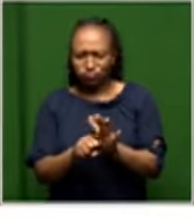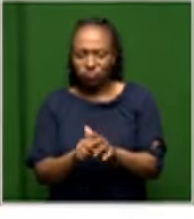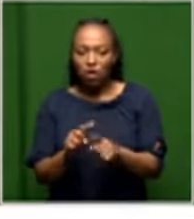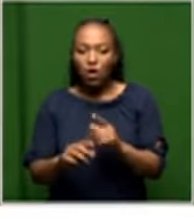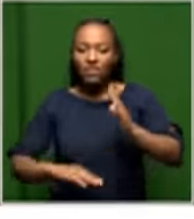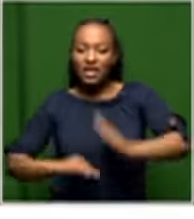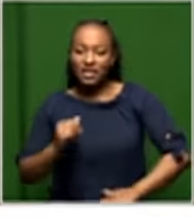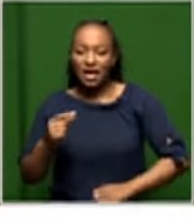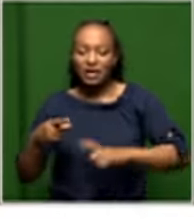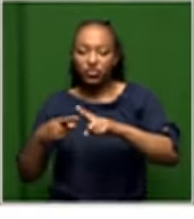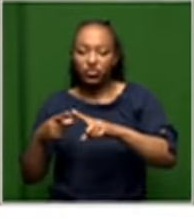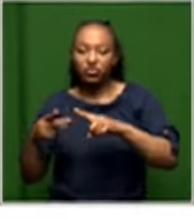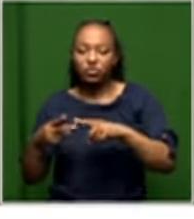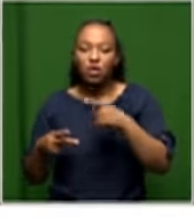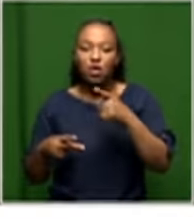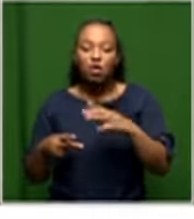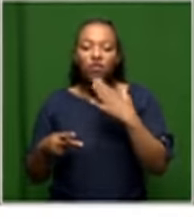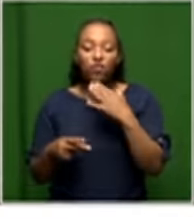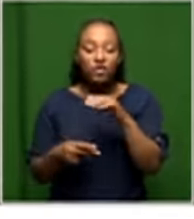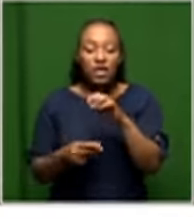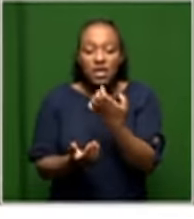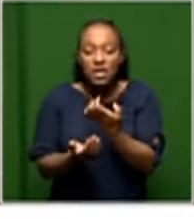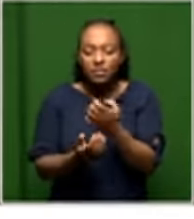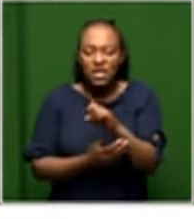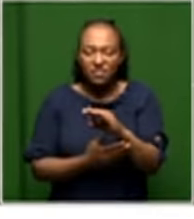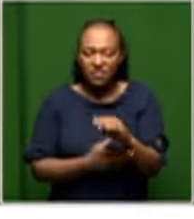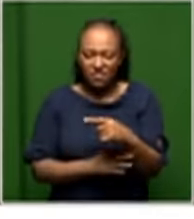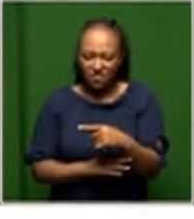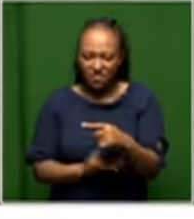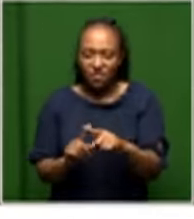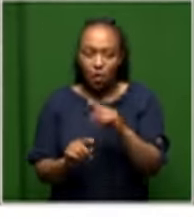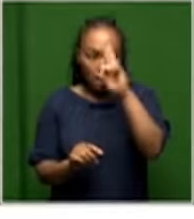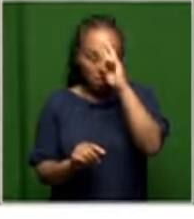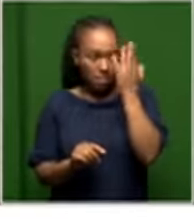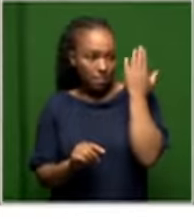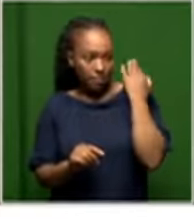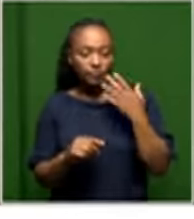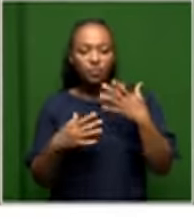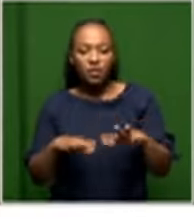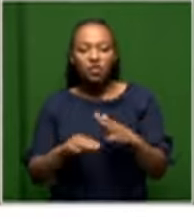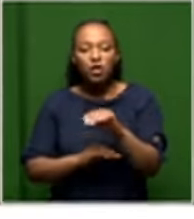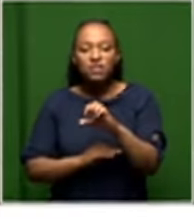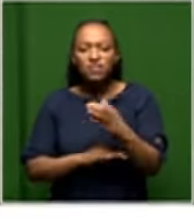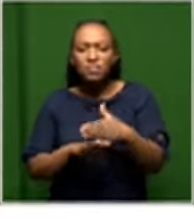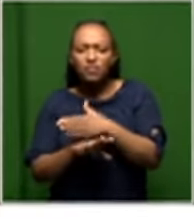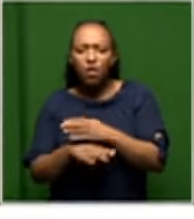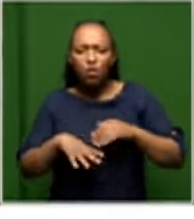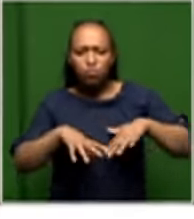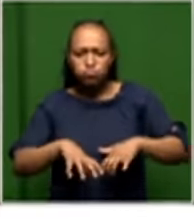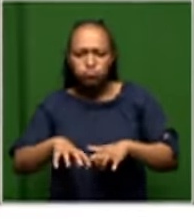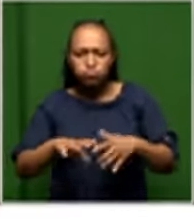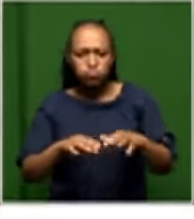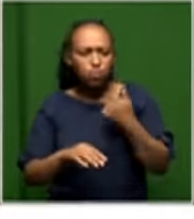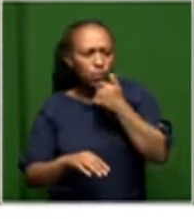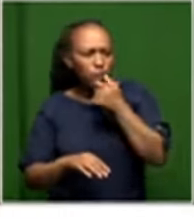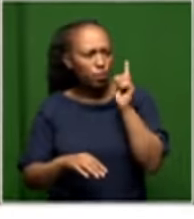charging these two particular leaders of the Economic Freedom Fighters. You would remember that in the gatherings that the EFF has had in recent